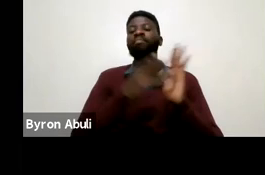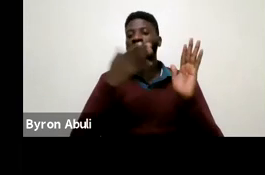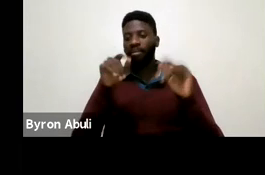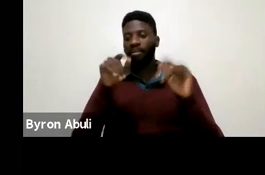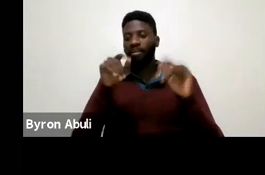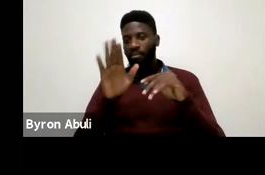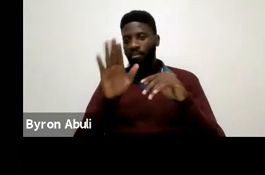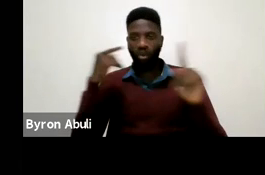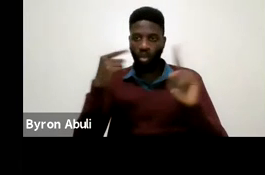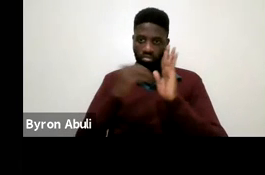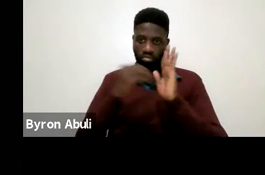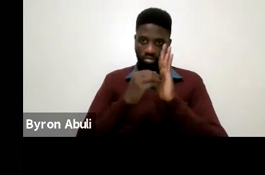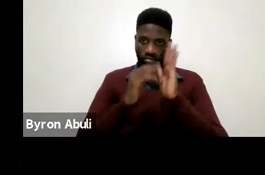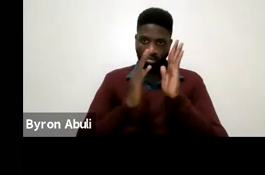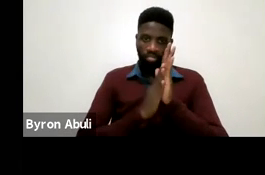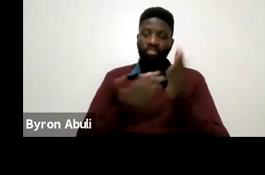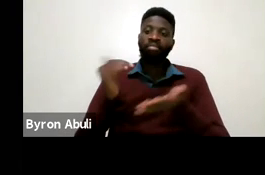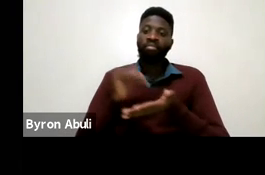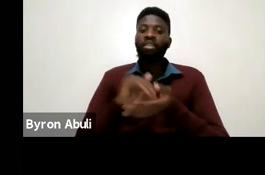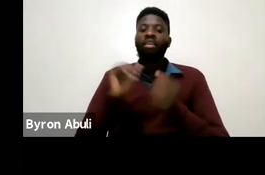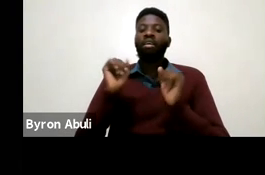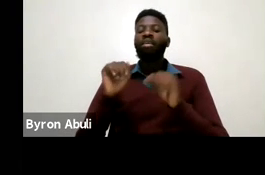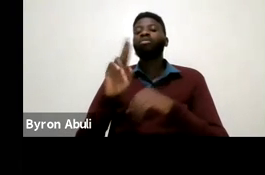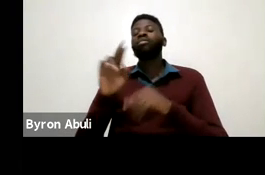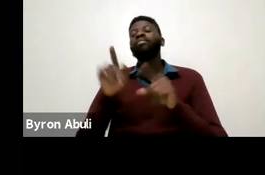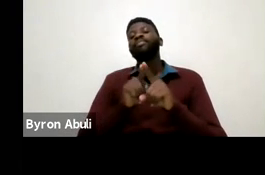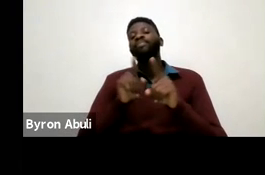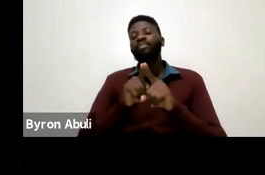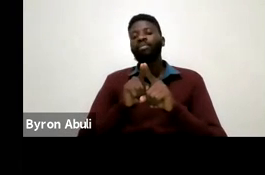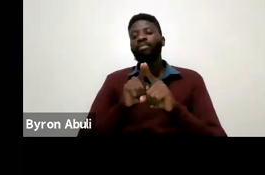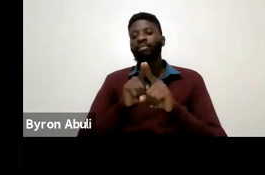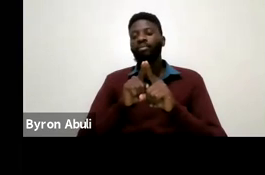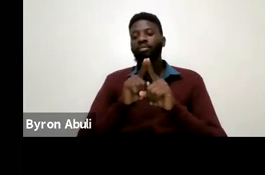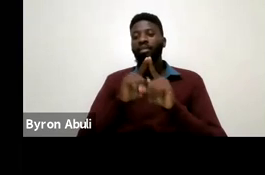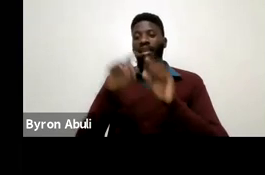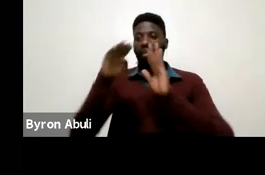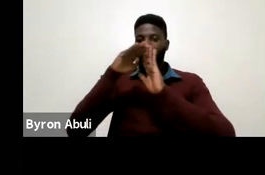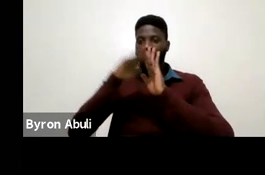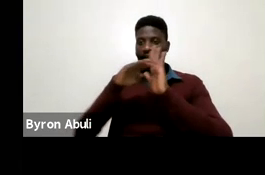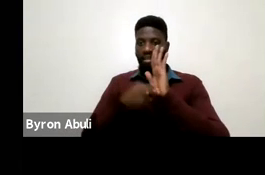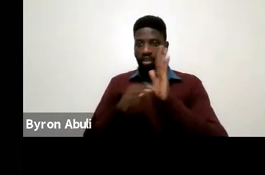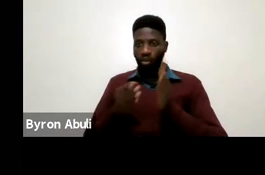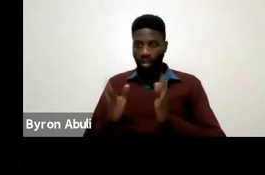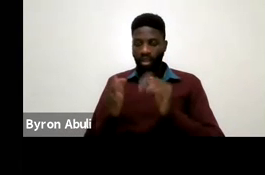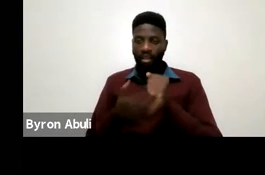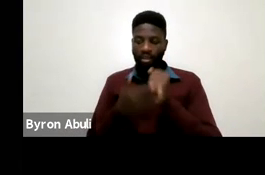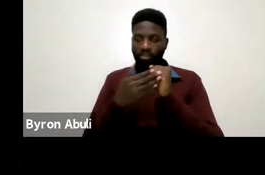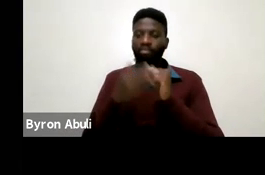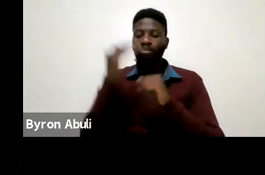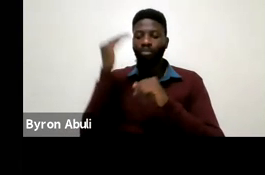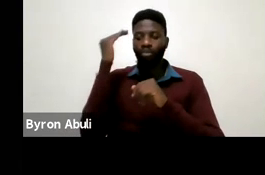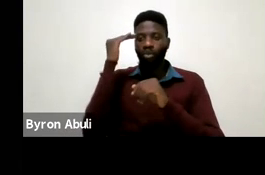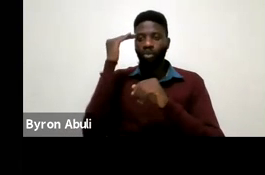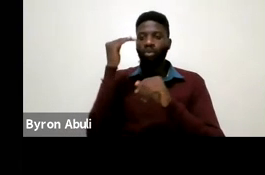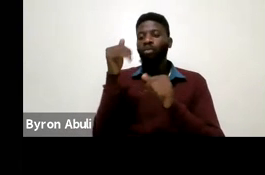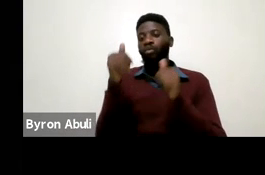Again, here, we can use the Bearwise ranking to identify what goals are going to ride over others. What will be the priority